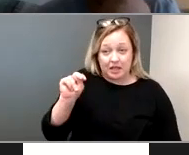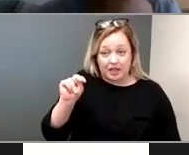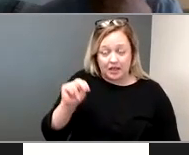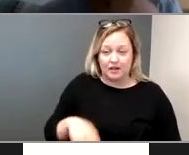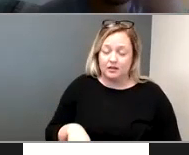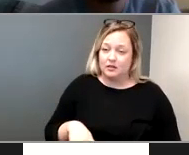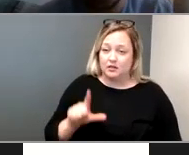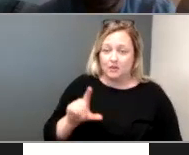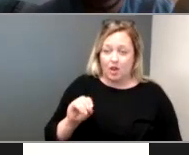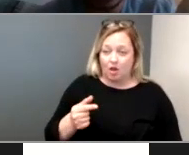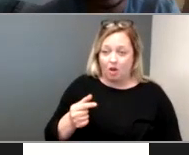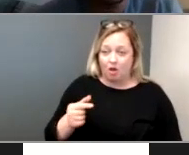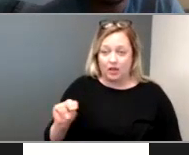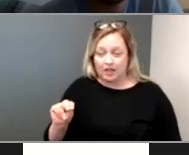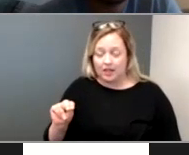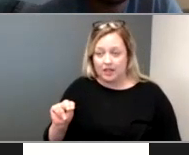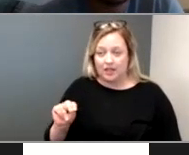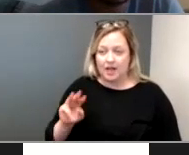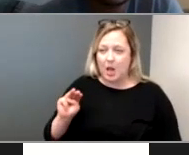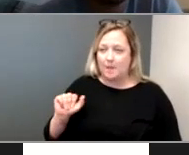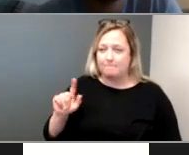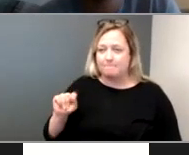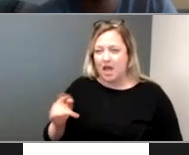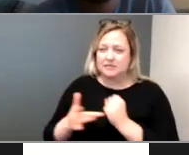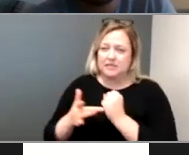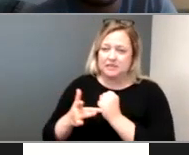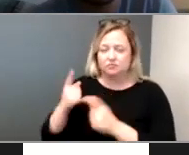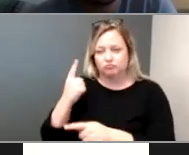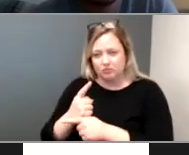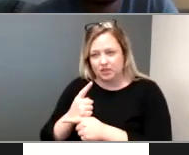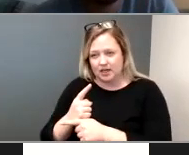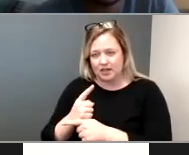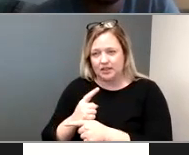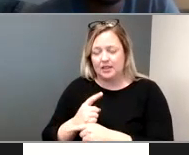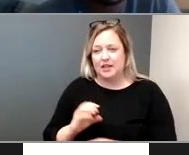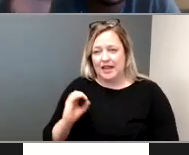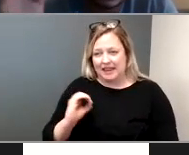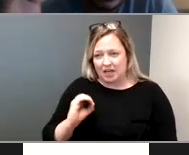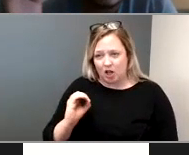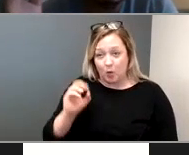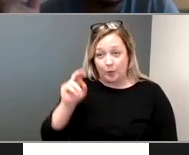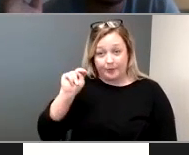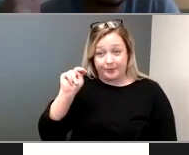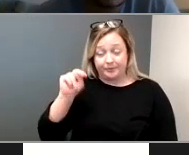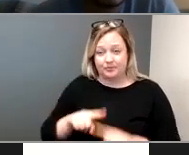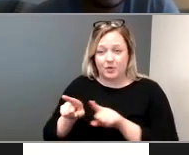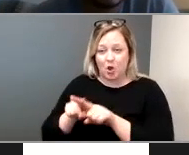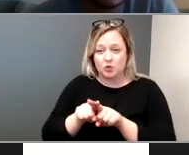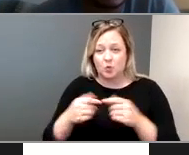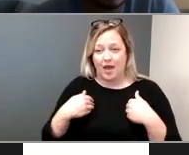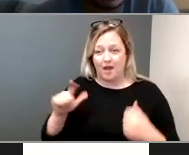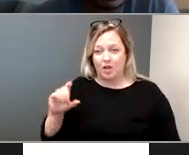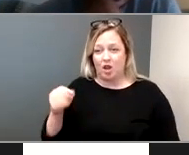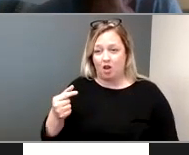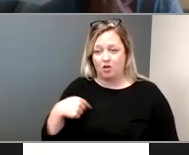Matt, I mean, technically, yes, it is little o of n raised to n, but we also have a log. We would like to have a slightly better upper